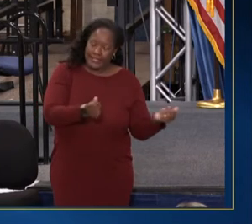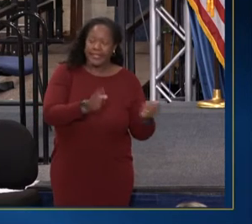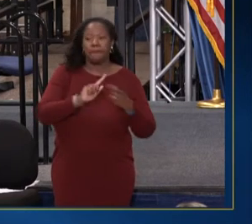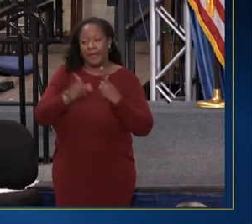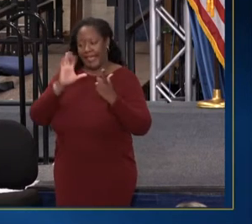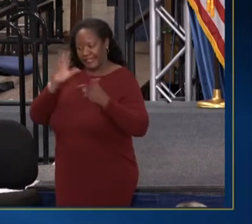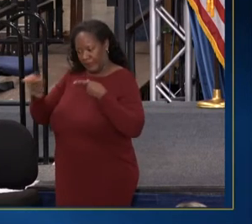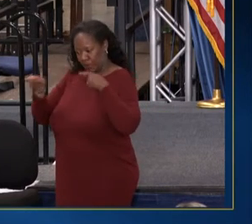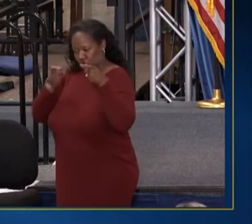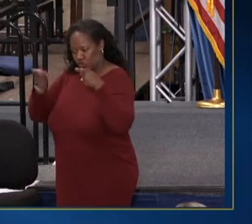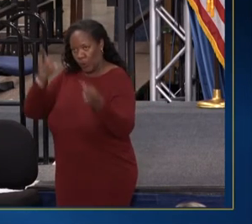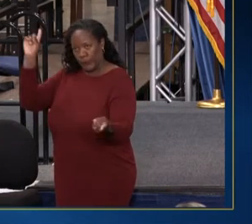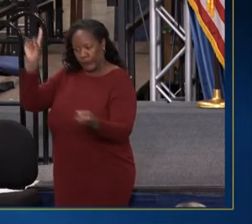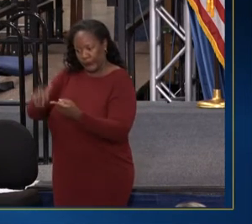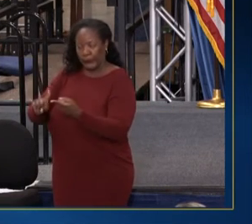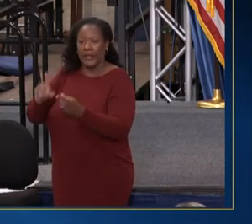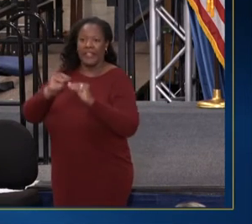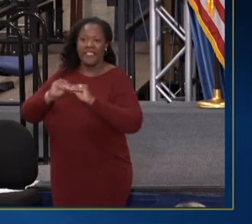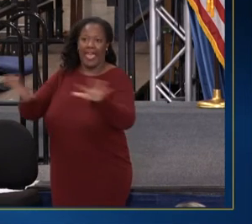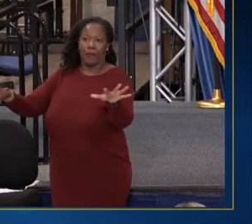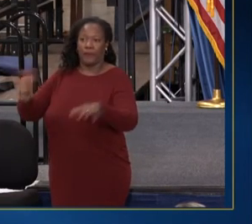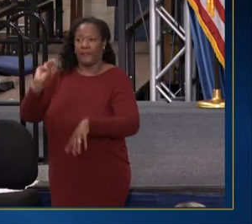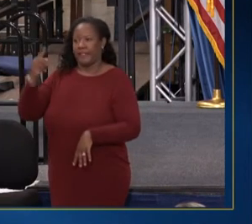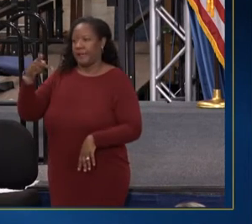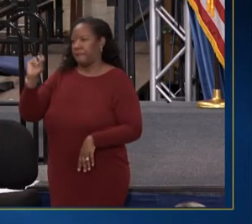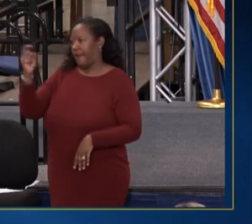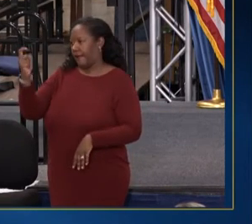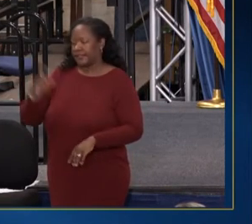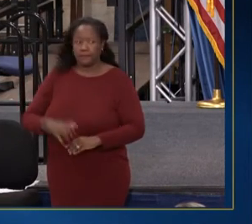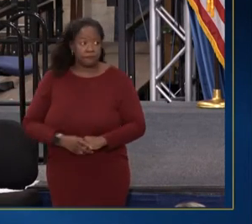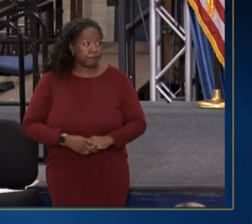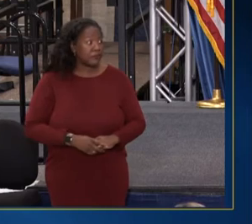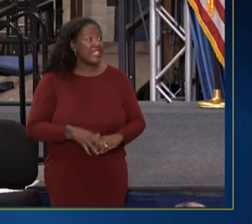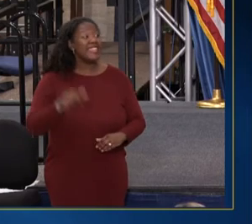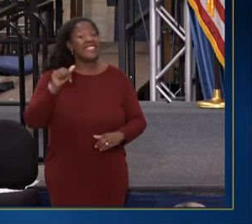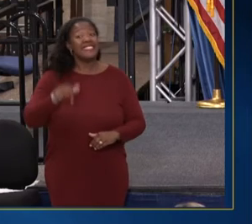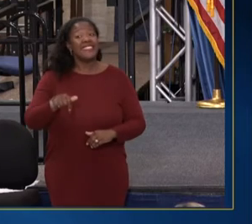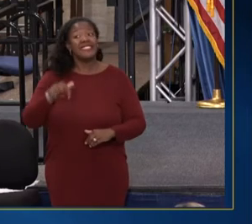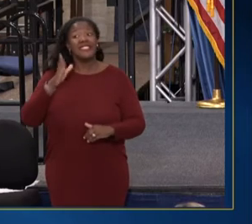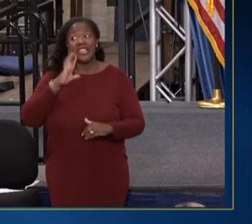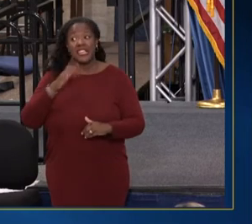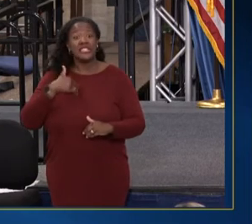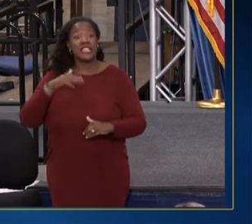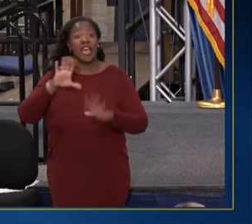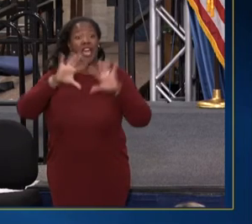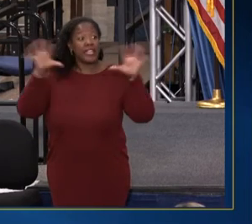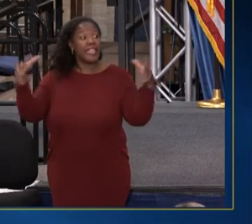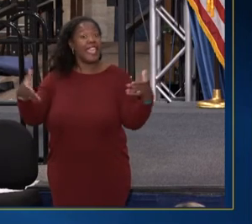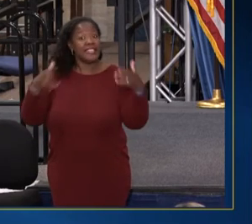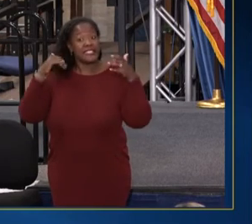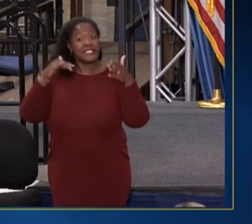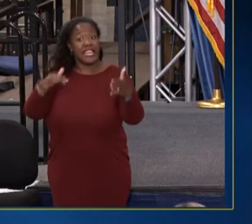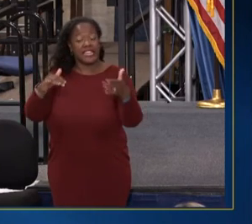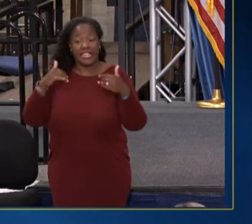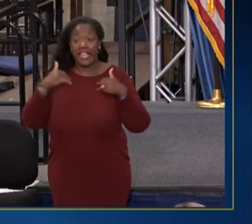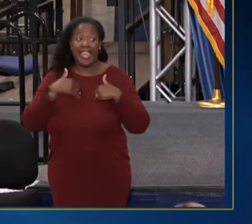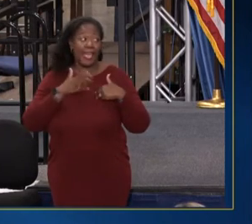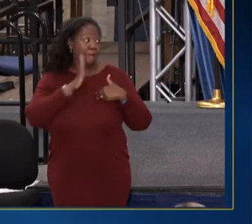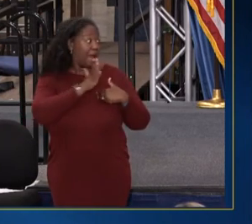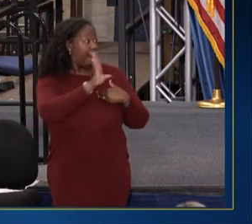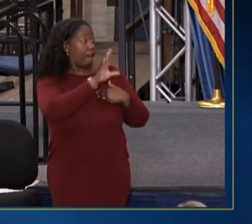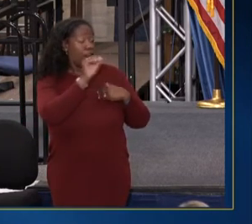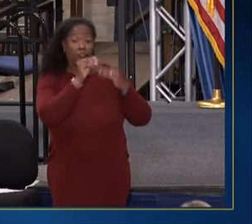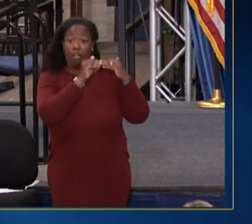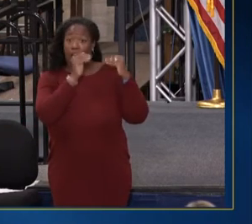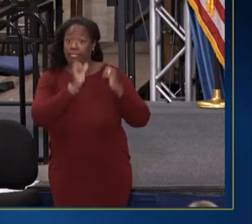this outbreak. So this is a case study in how you run a community-driven syndemic response. And my colleagues to my left